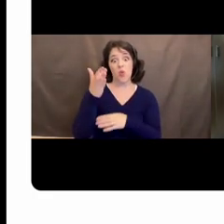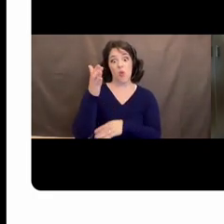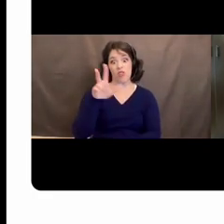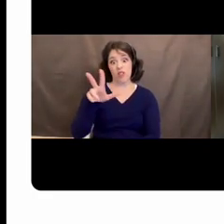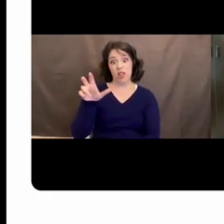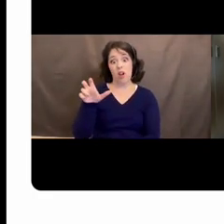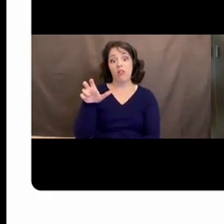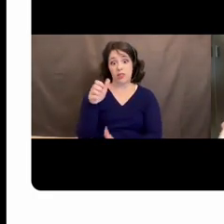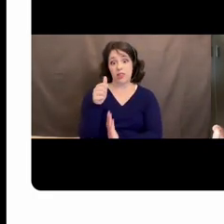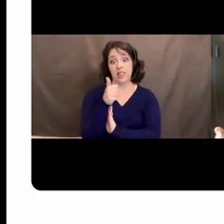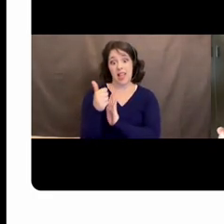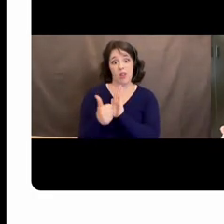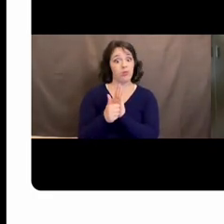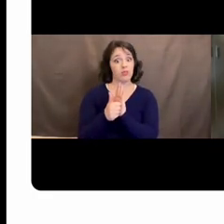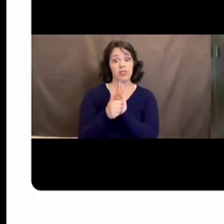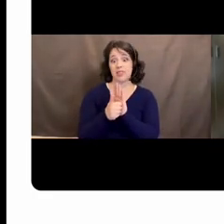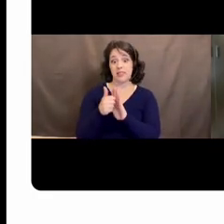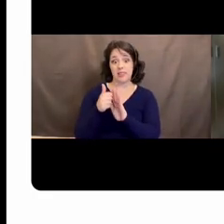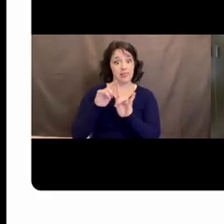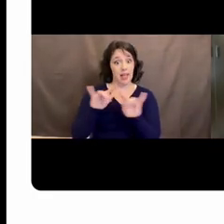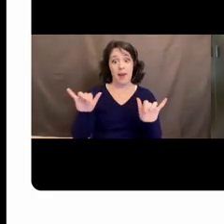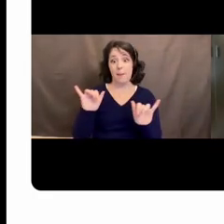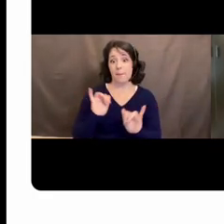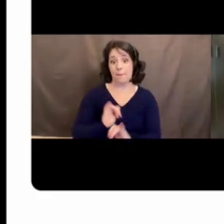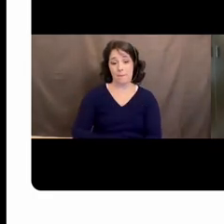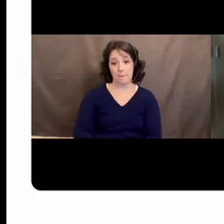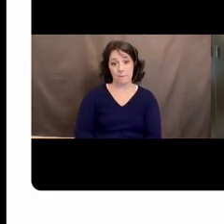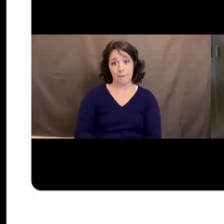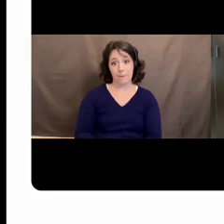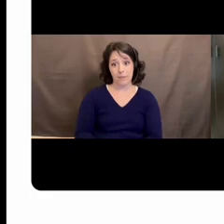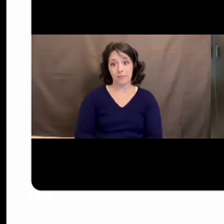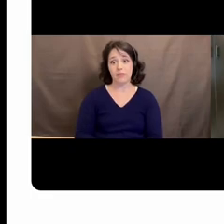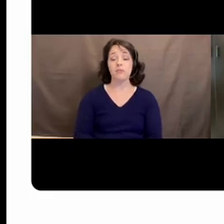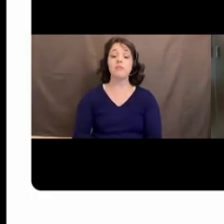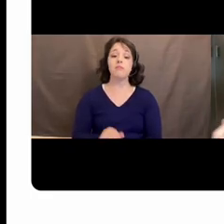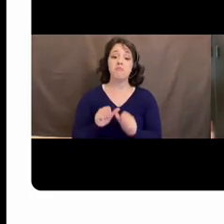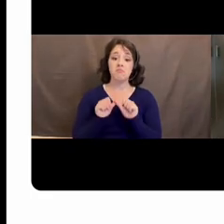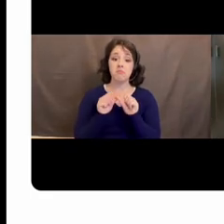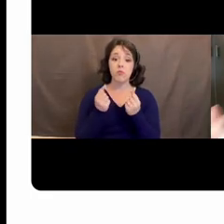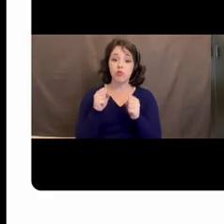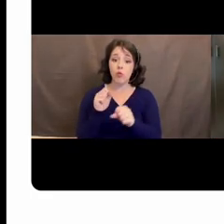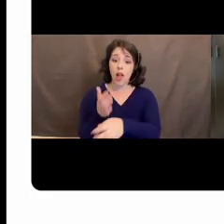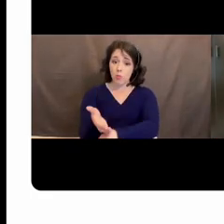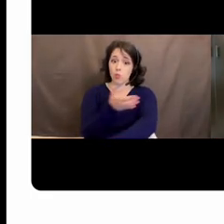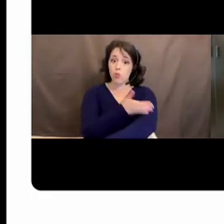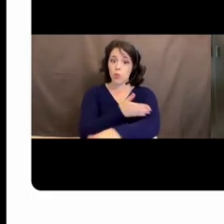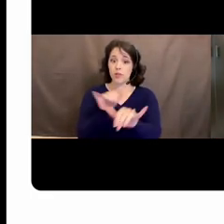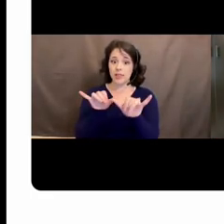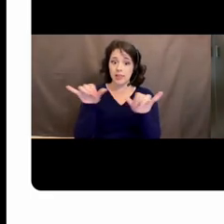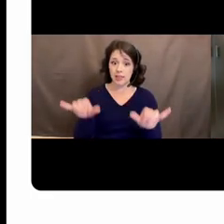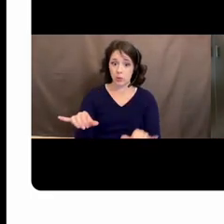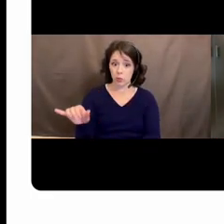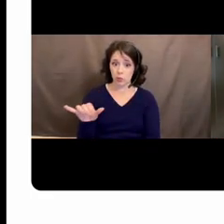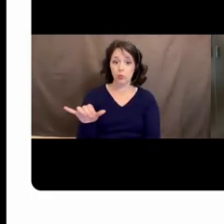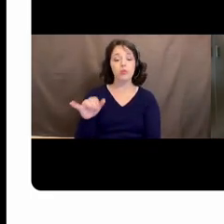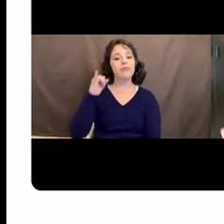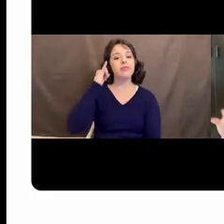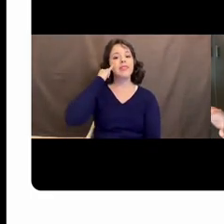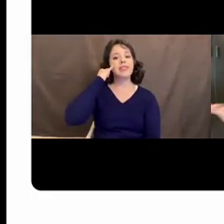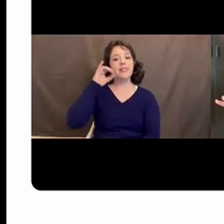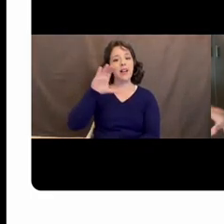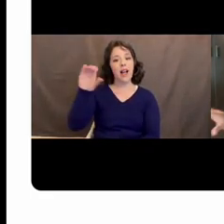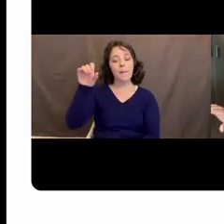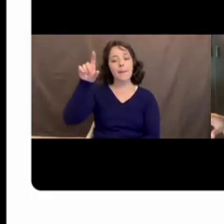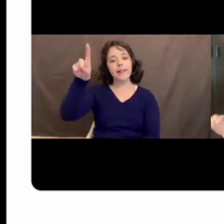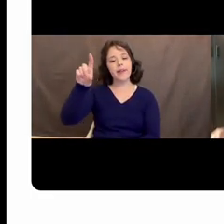accounts instantaneously. We work with organizations to continue to enhance our systems as well. So organizations that have ideas, bring them